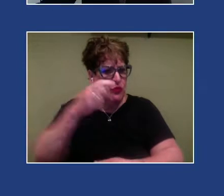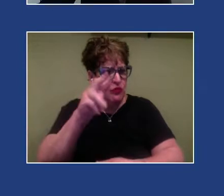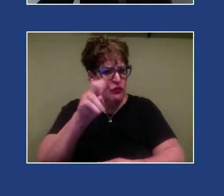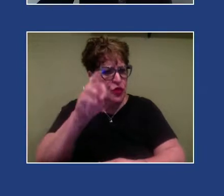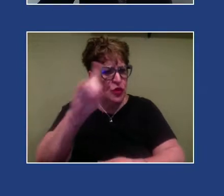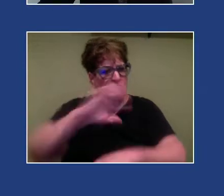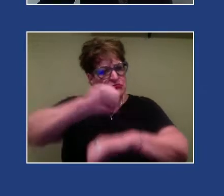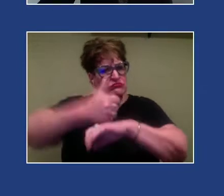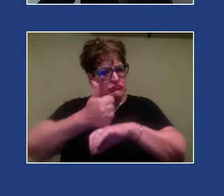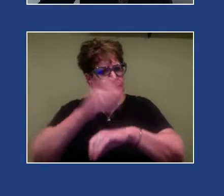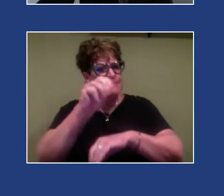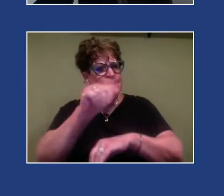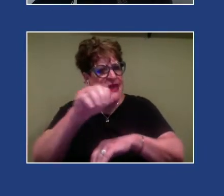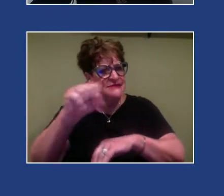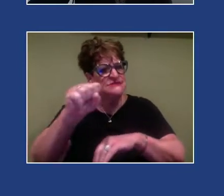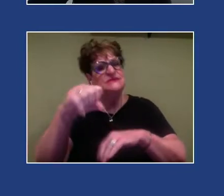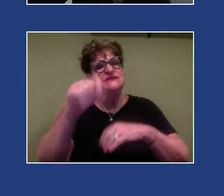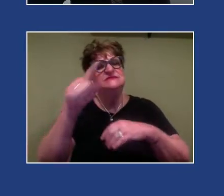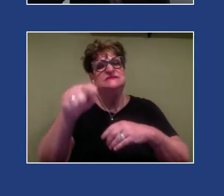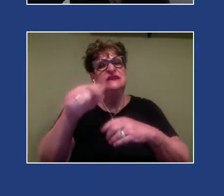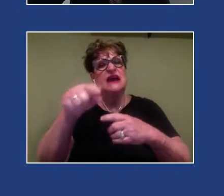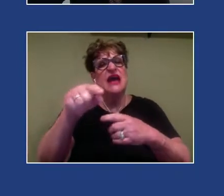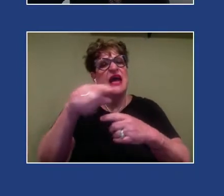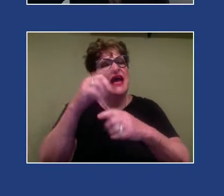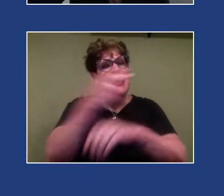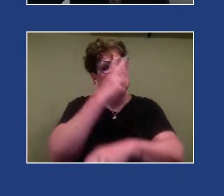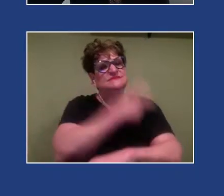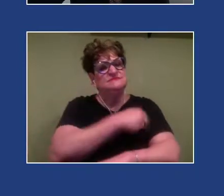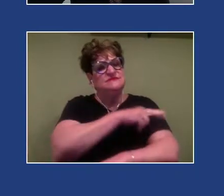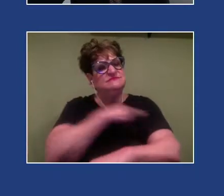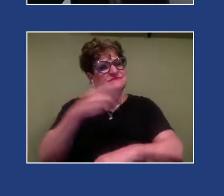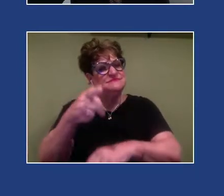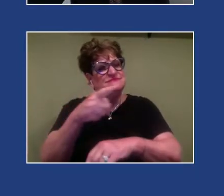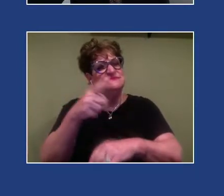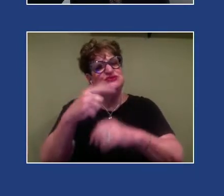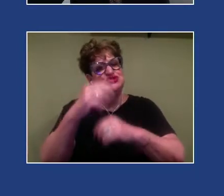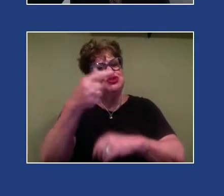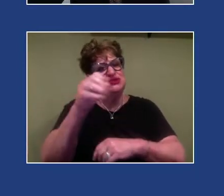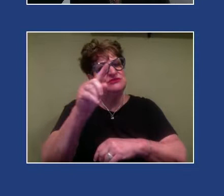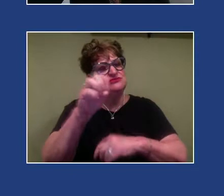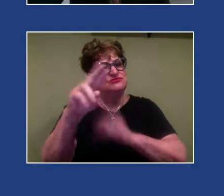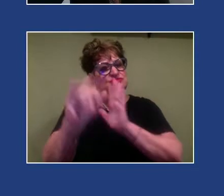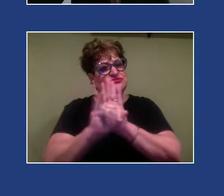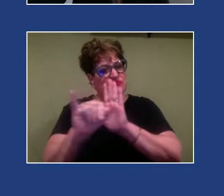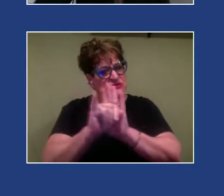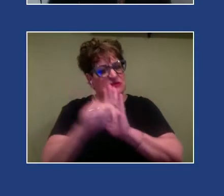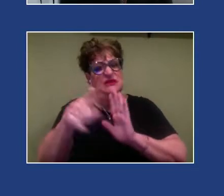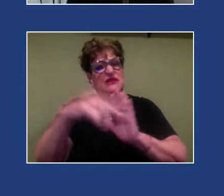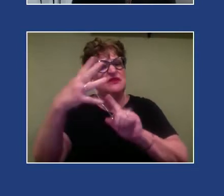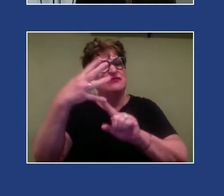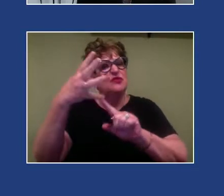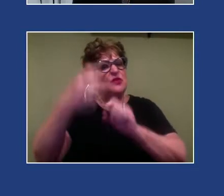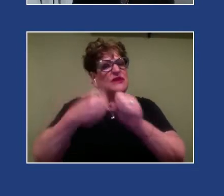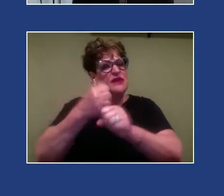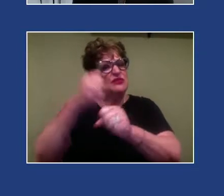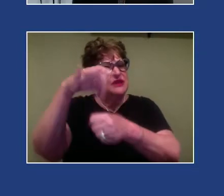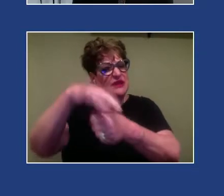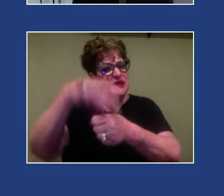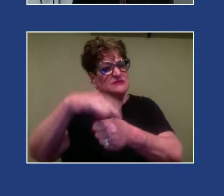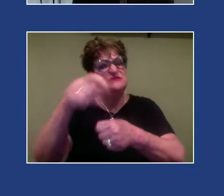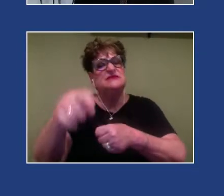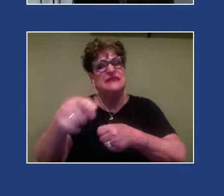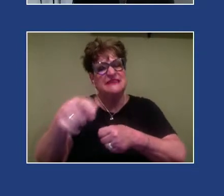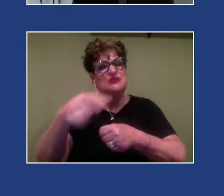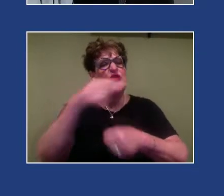General Hospital Psychiatry Gender Identity Program and is clerkship director for the fourth-year elective in sexual and gender minority health at Harvard